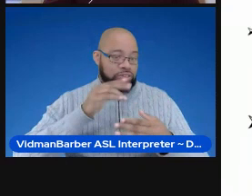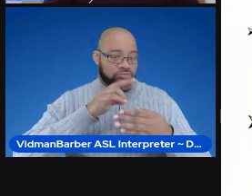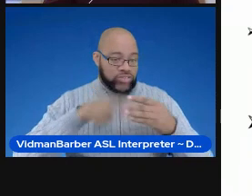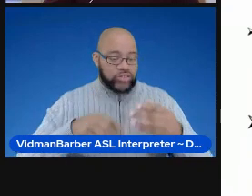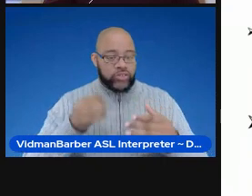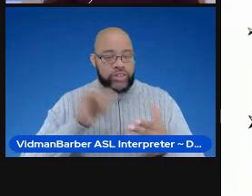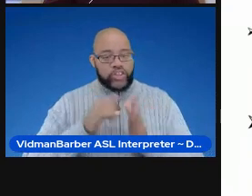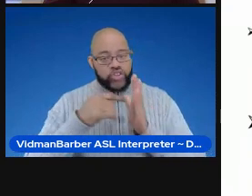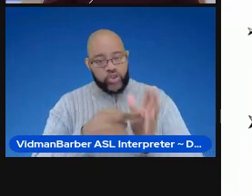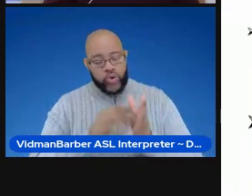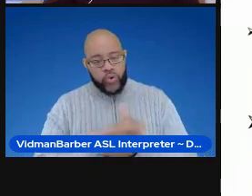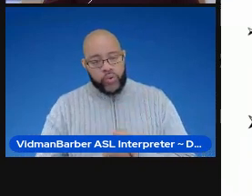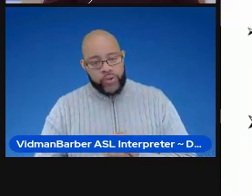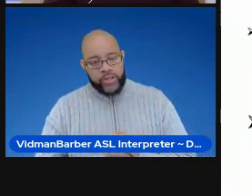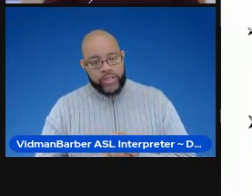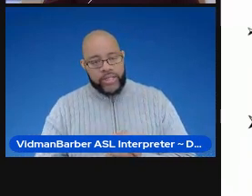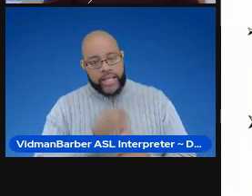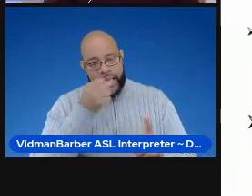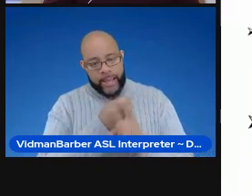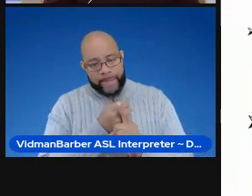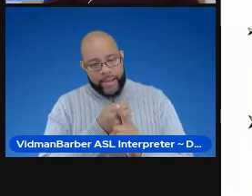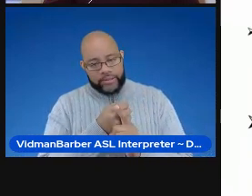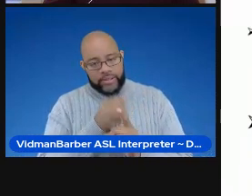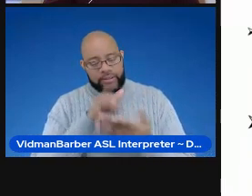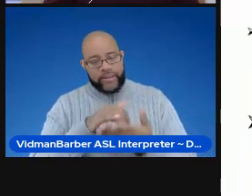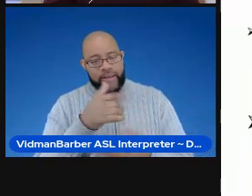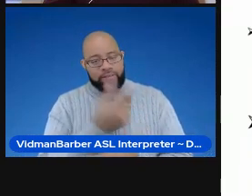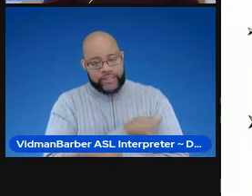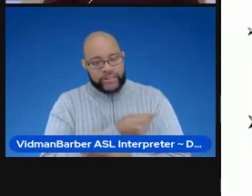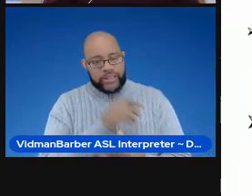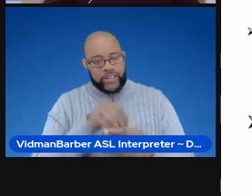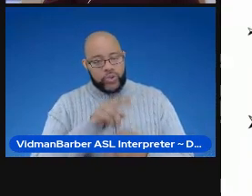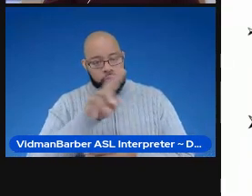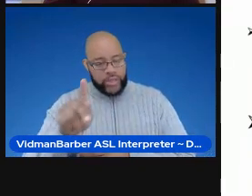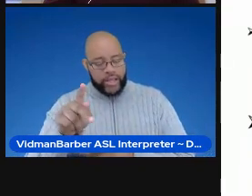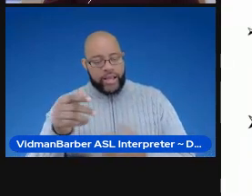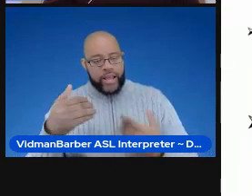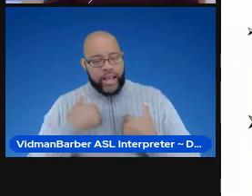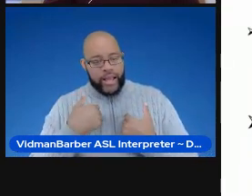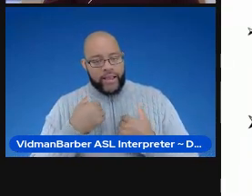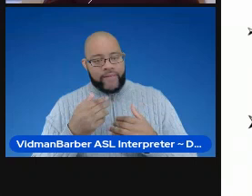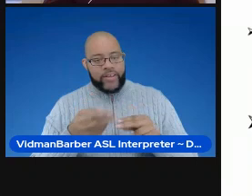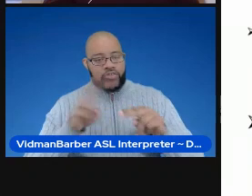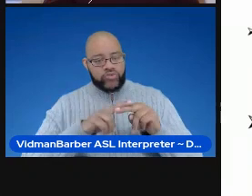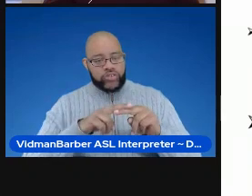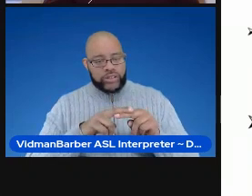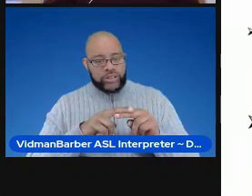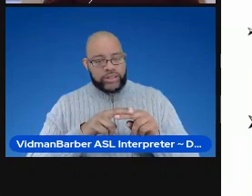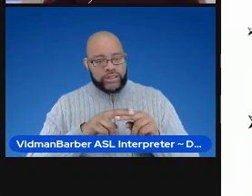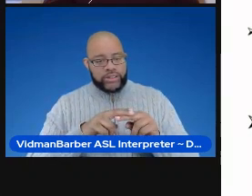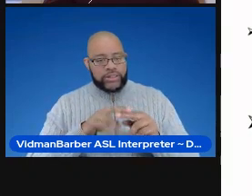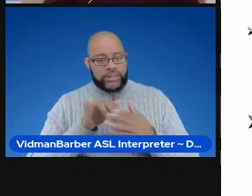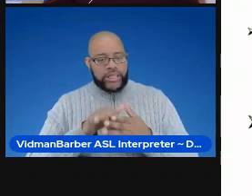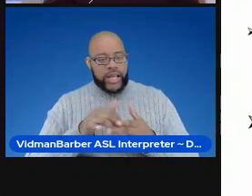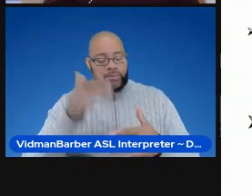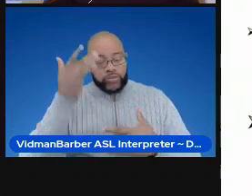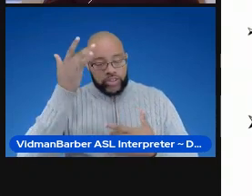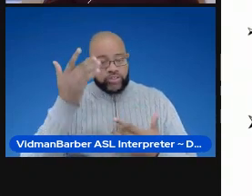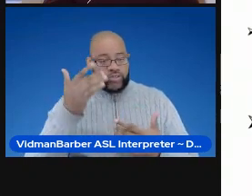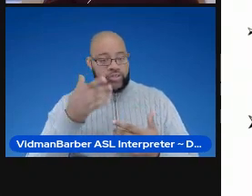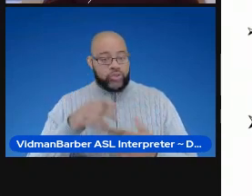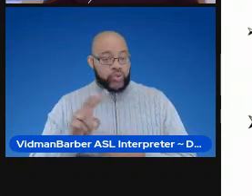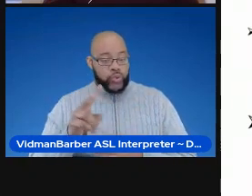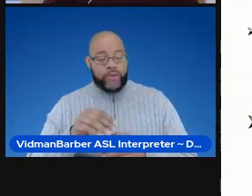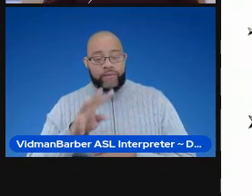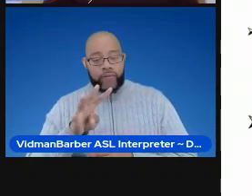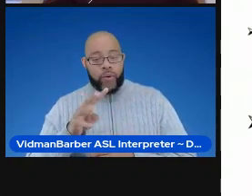just showing the impact since this vaccine was introduced in the UK. So we have increase in adverse events following immunizations at 2 and 4 months of